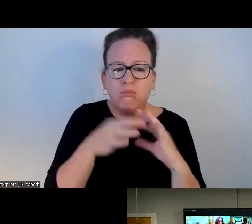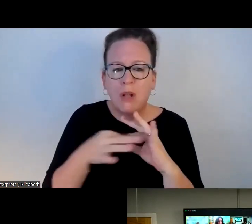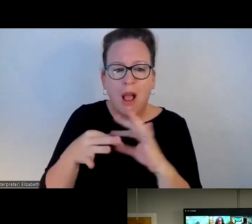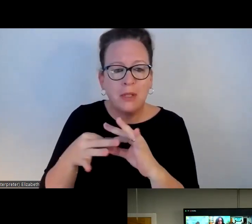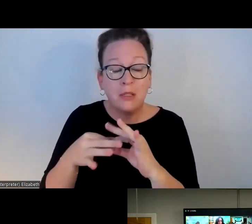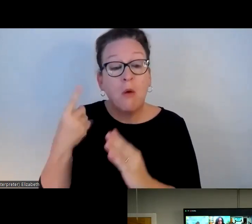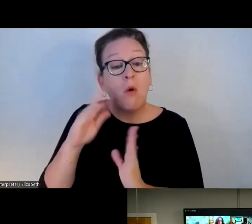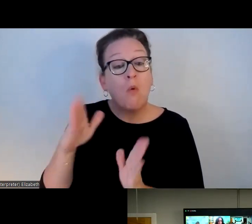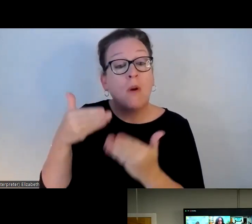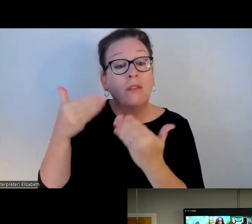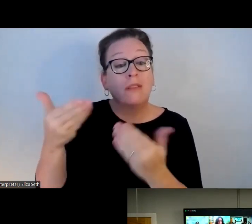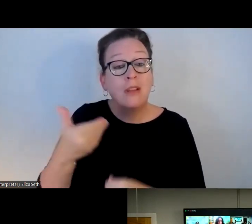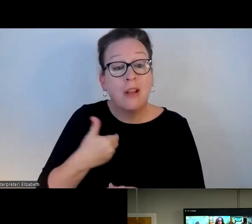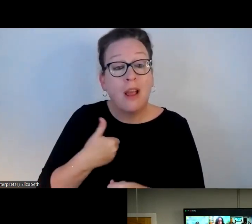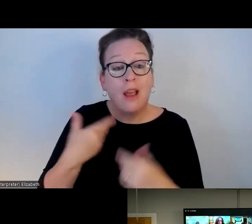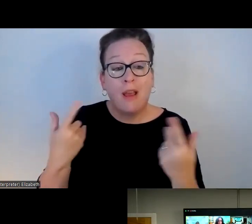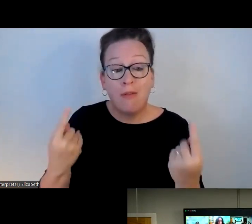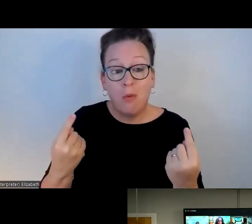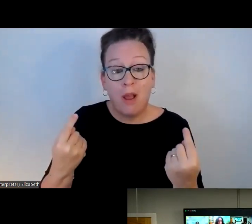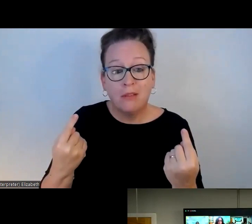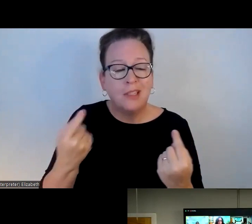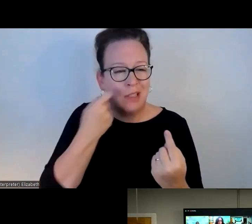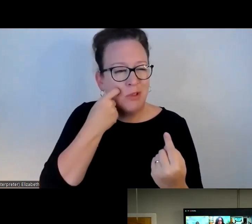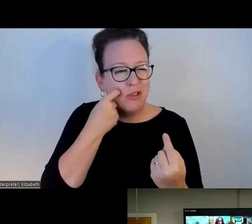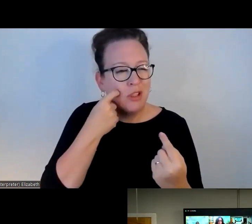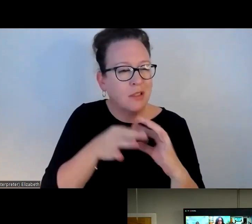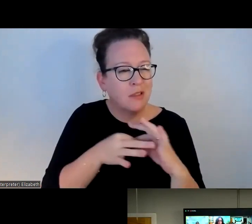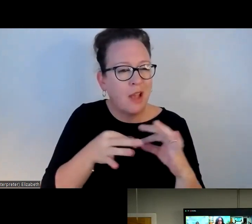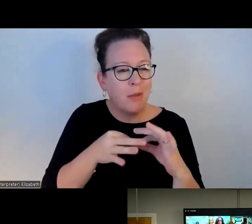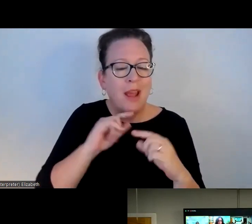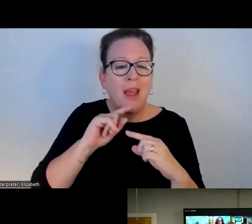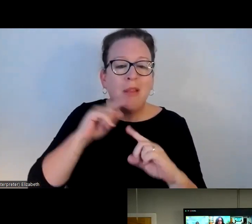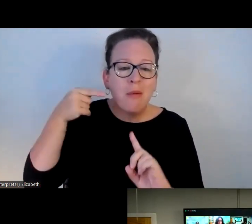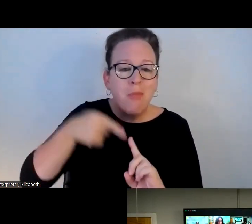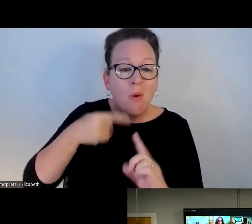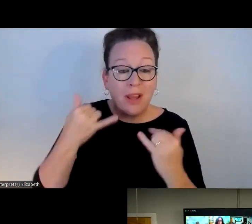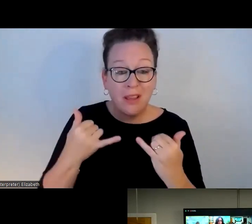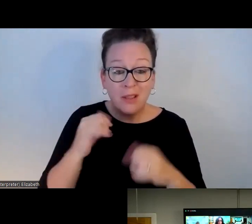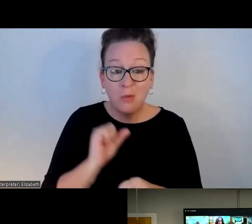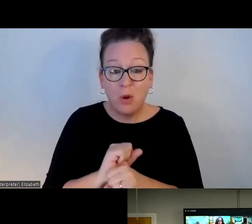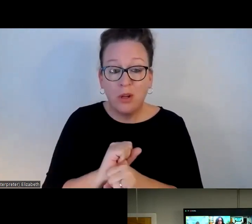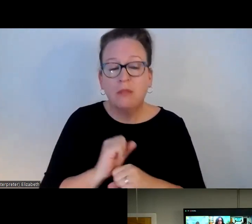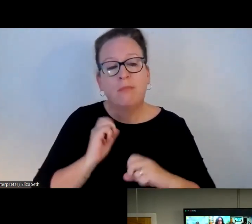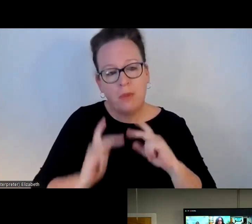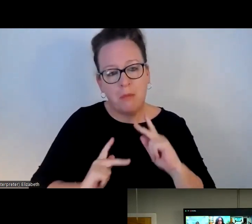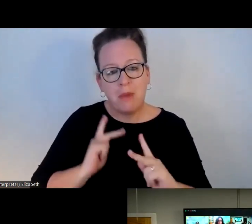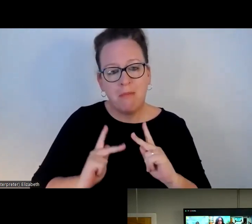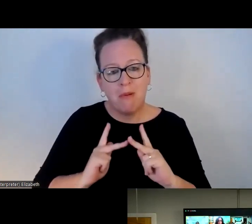have, similar to what was just said, it's about the people at the end of the day and the impacts to them.